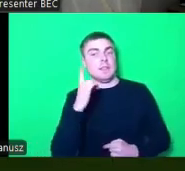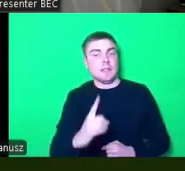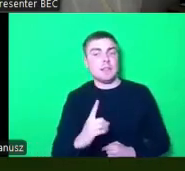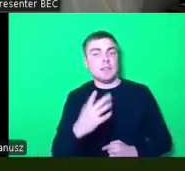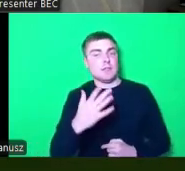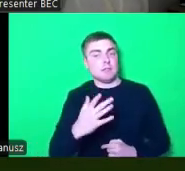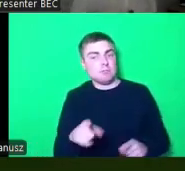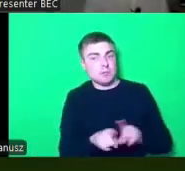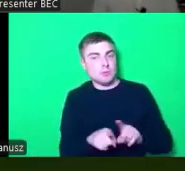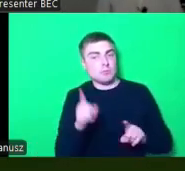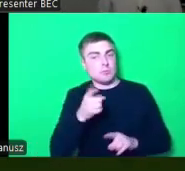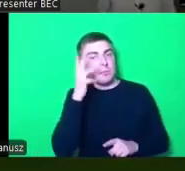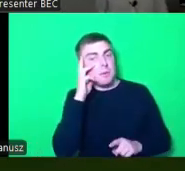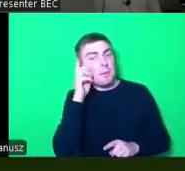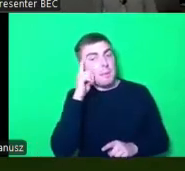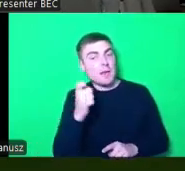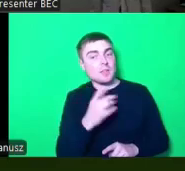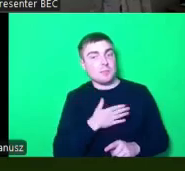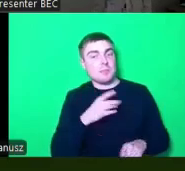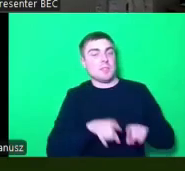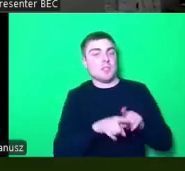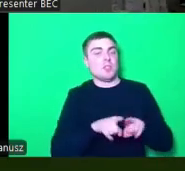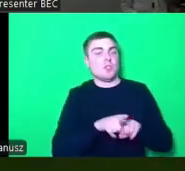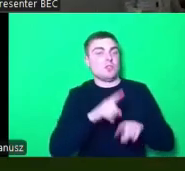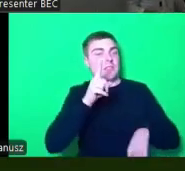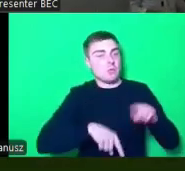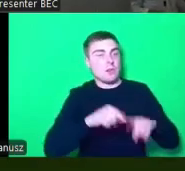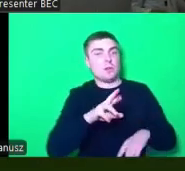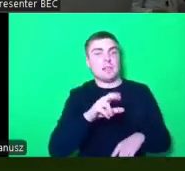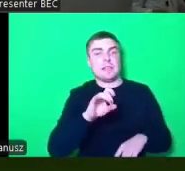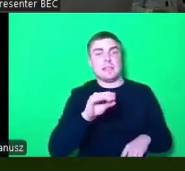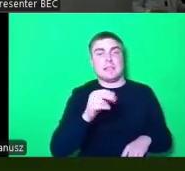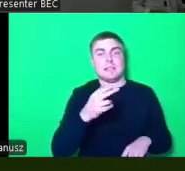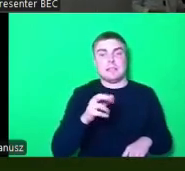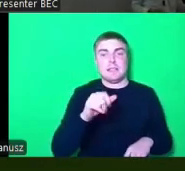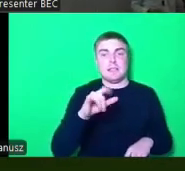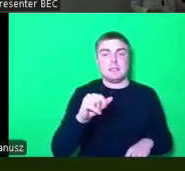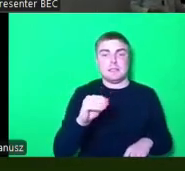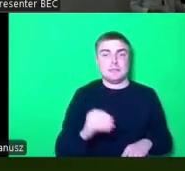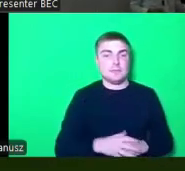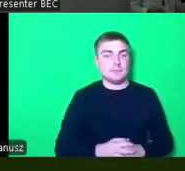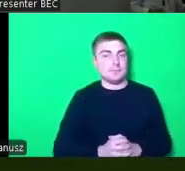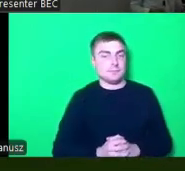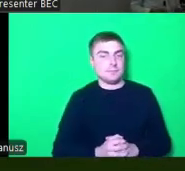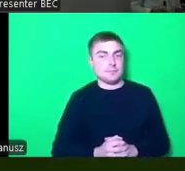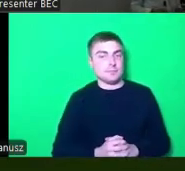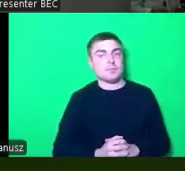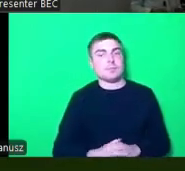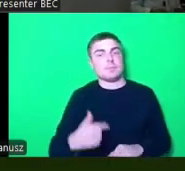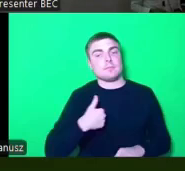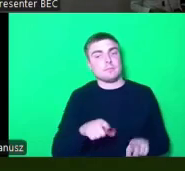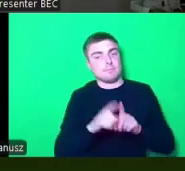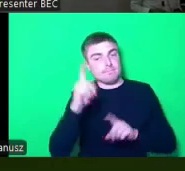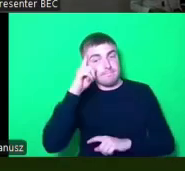mixture. And then in the other areas, I plead for active exploration of the possibilities